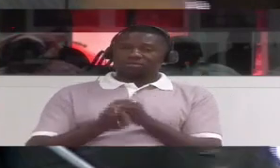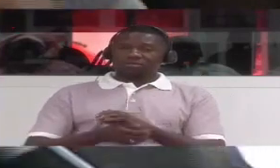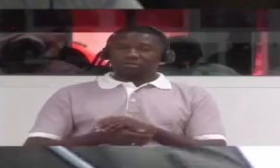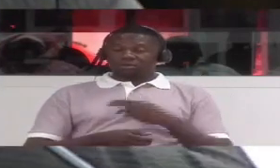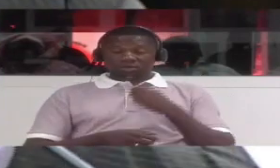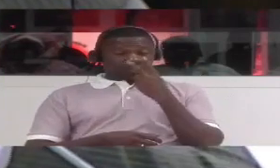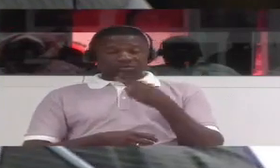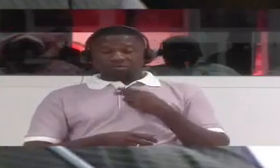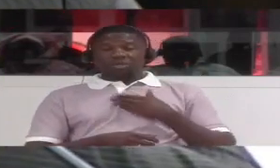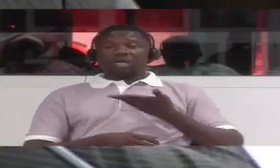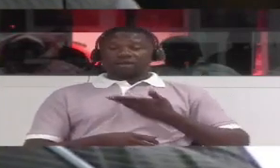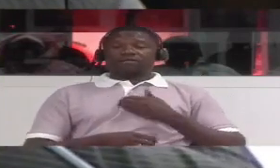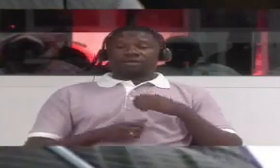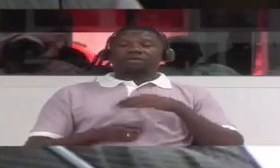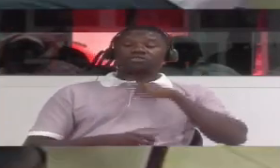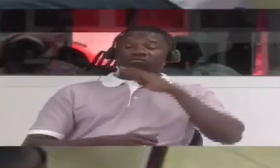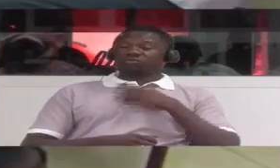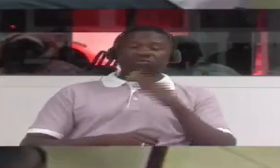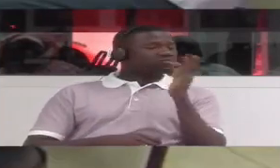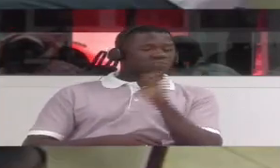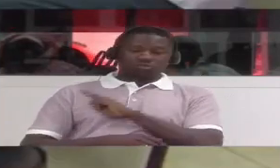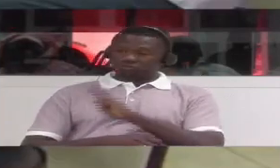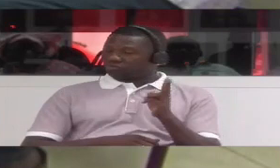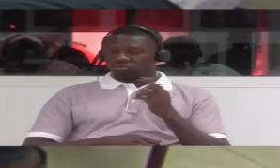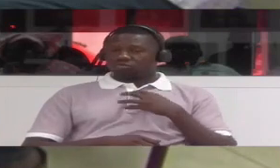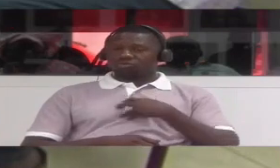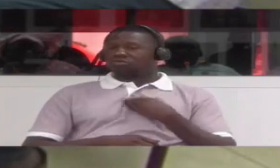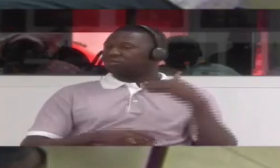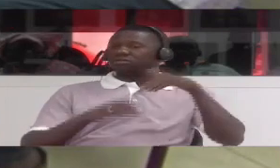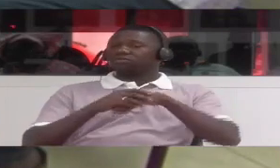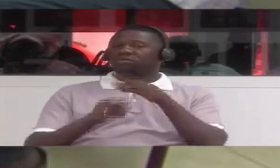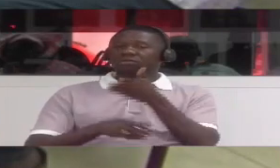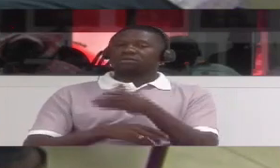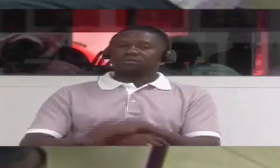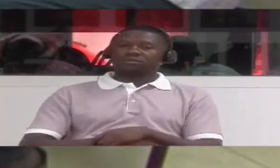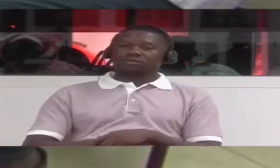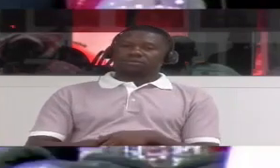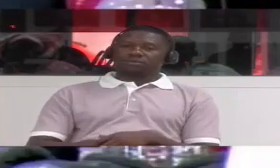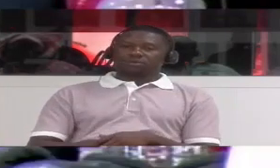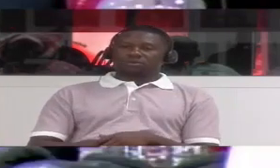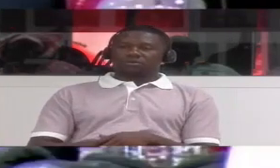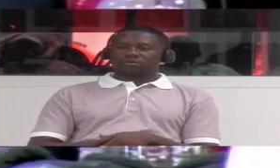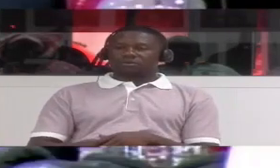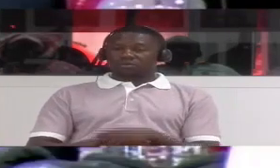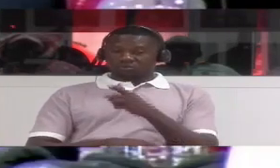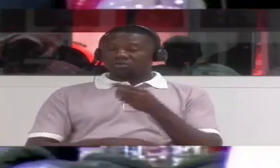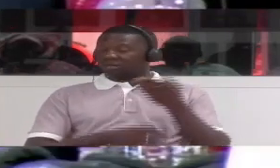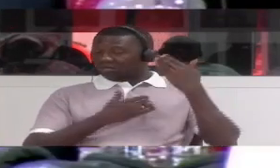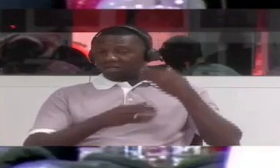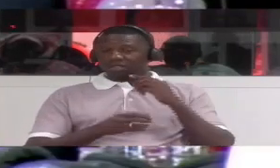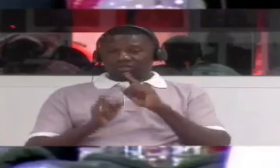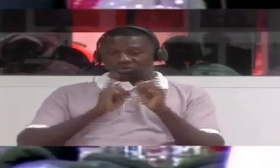enough. We're not going to be part of this panel. A senior policeman told me that. So we've already discussed what happened to you the first time you were